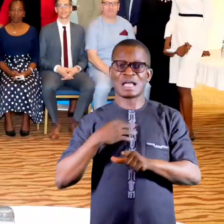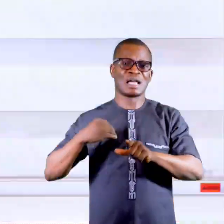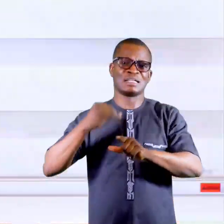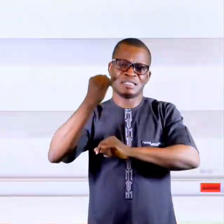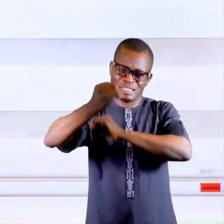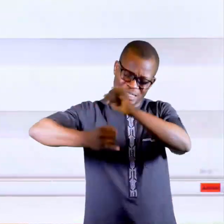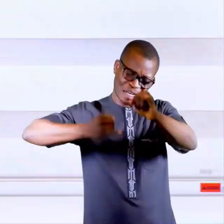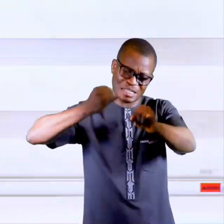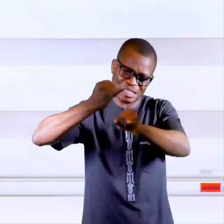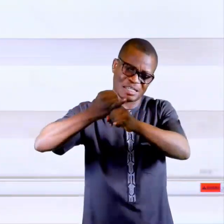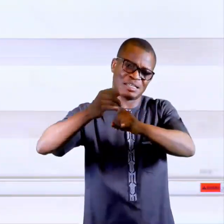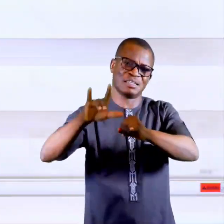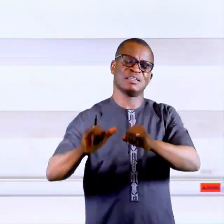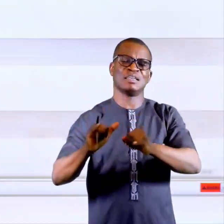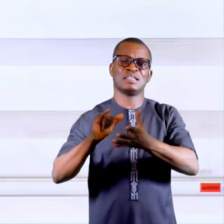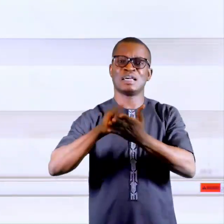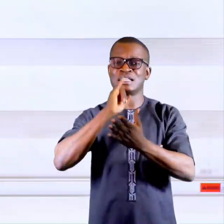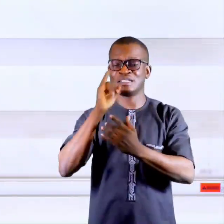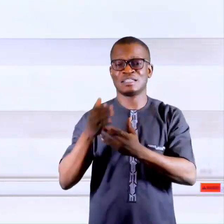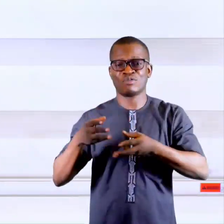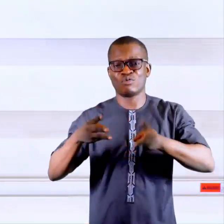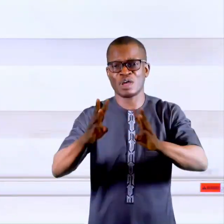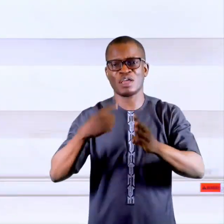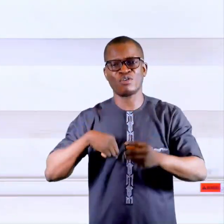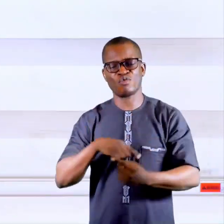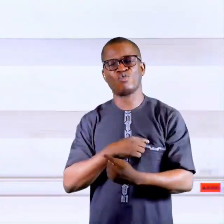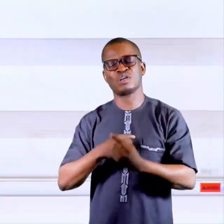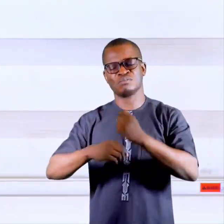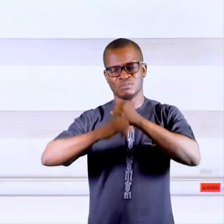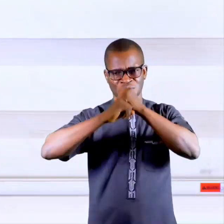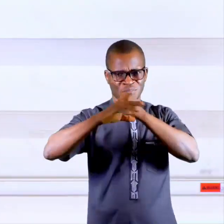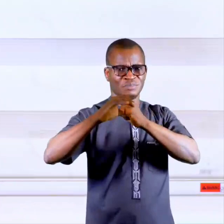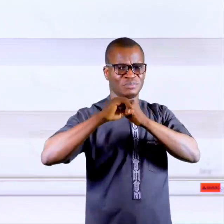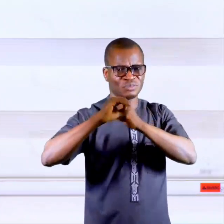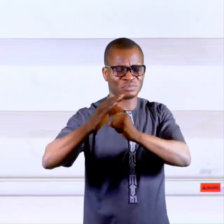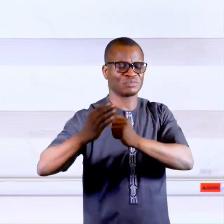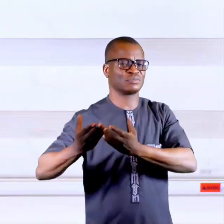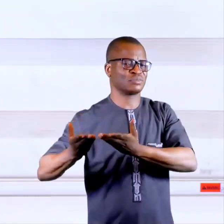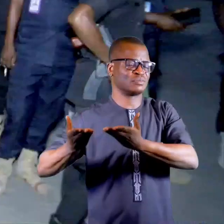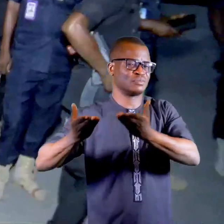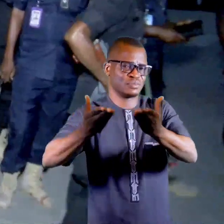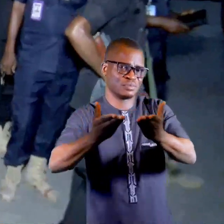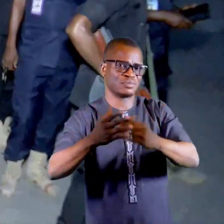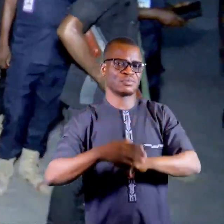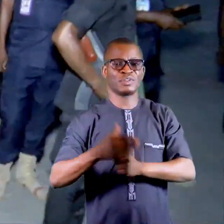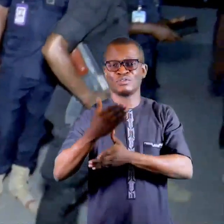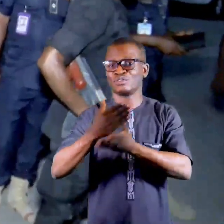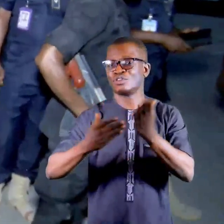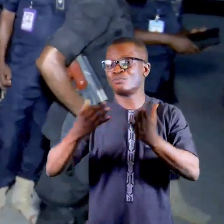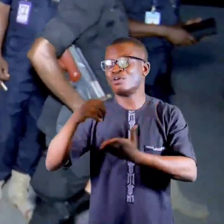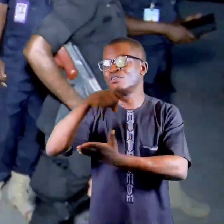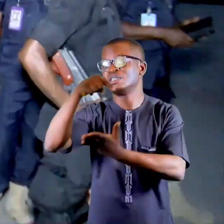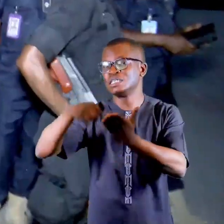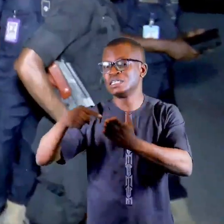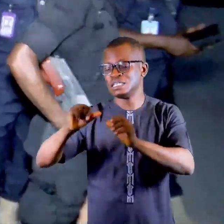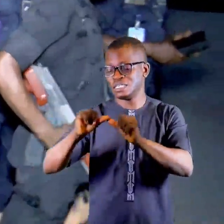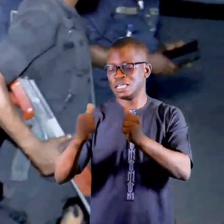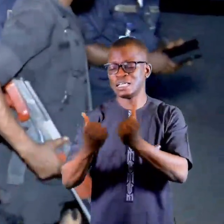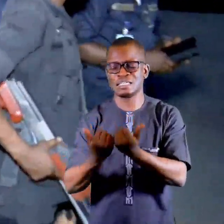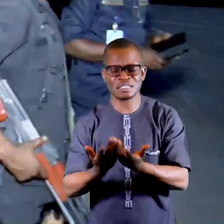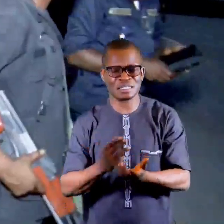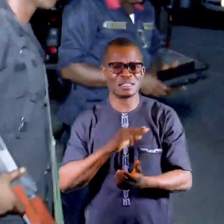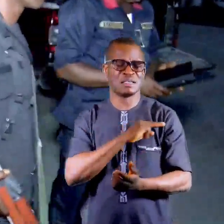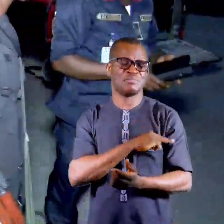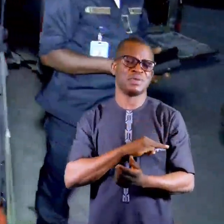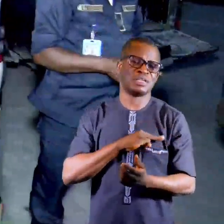because that is the way that we bring the plight of our victims and survivors to the fore. So some of these agencies